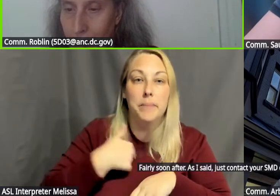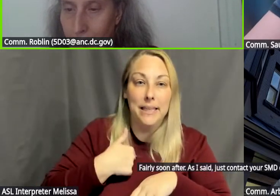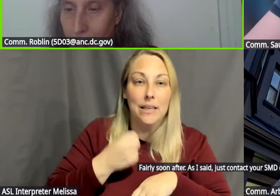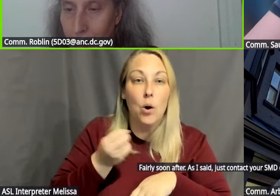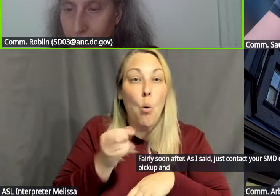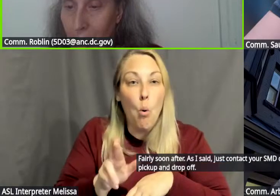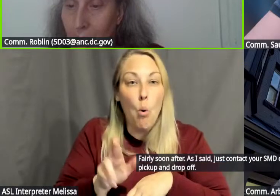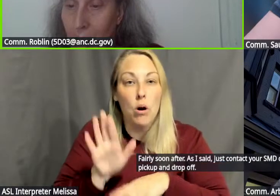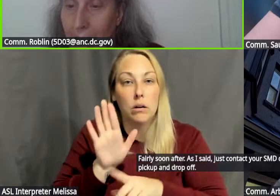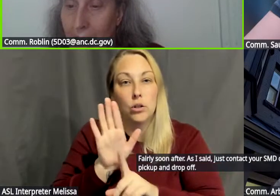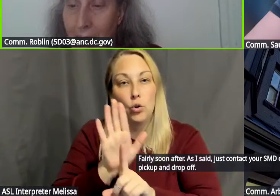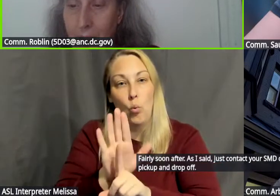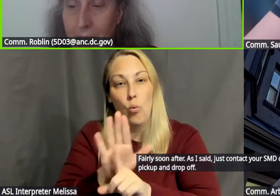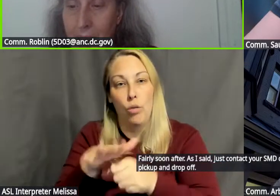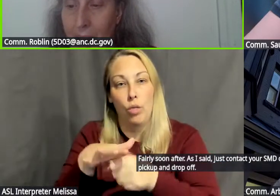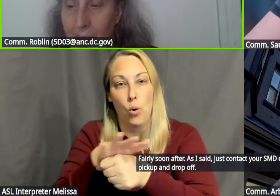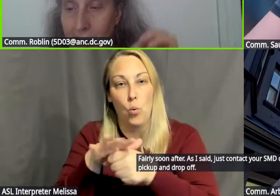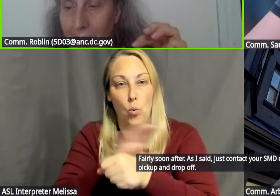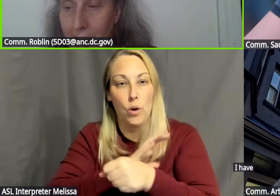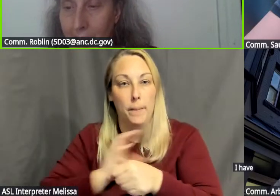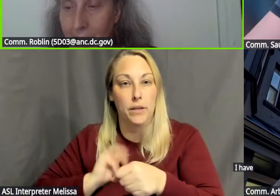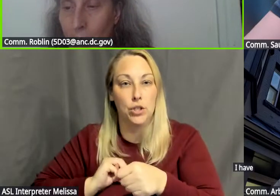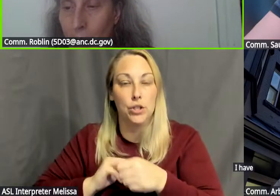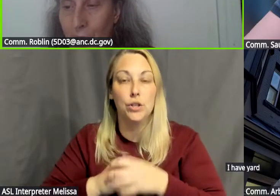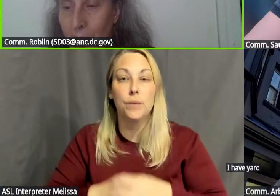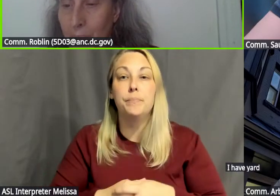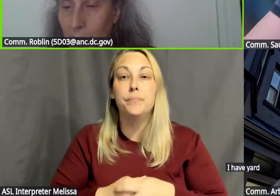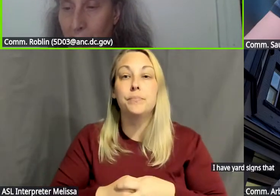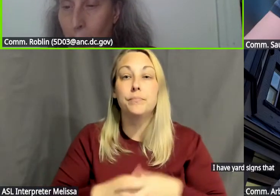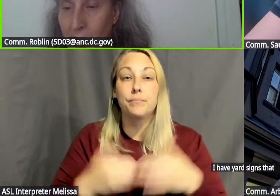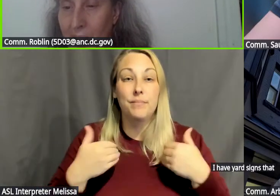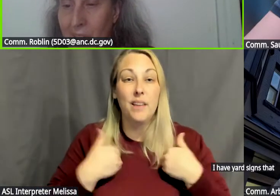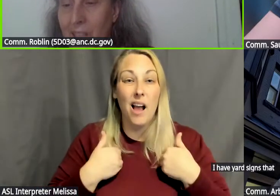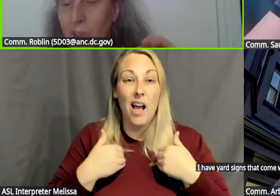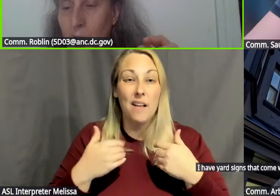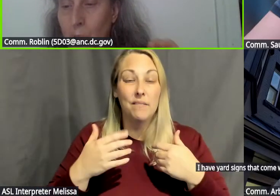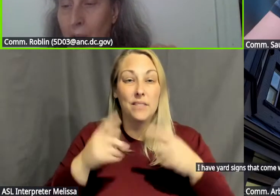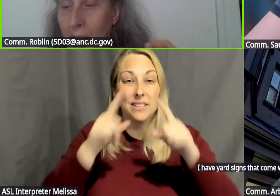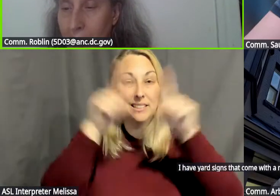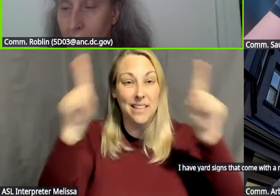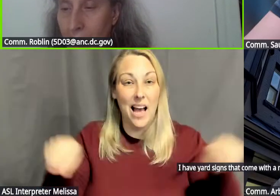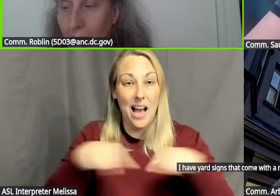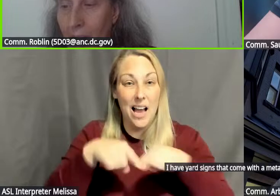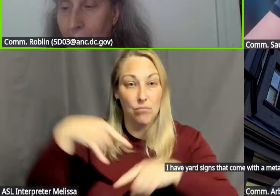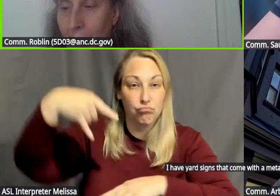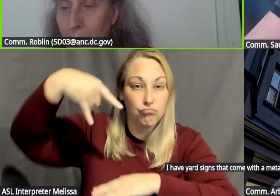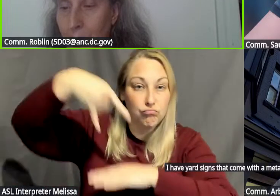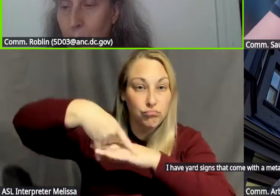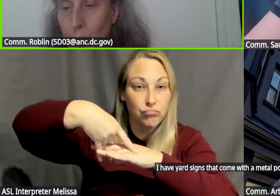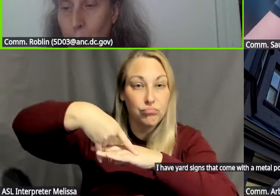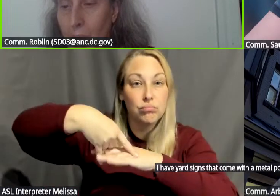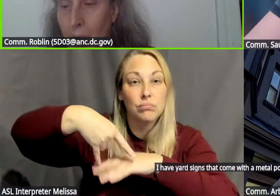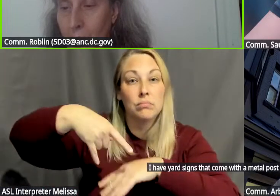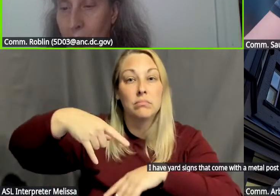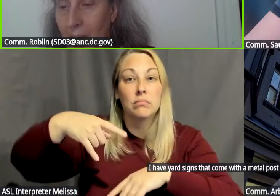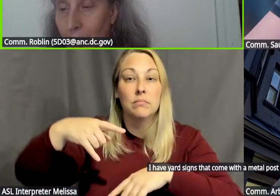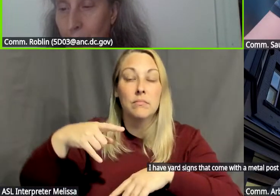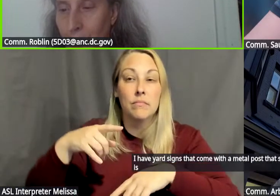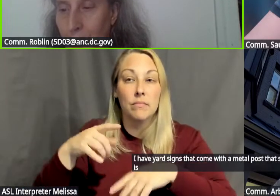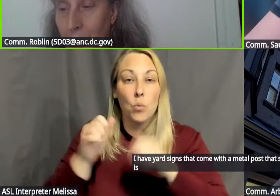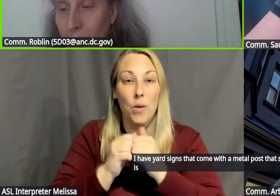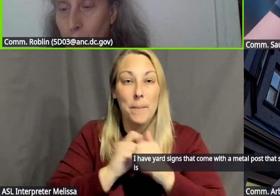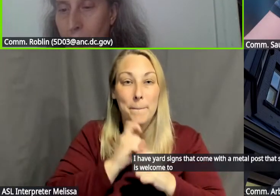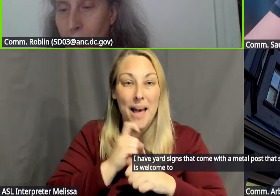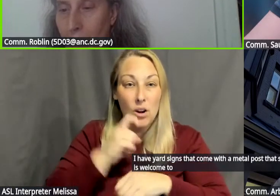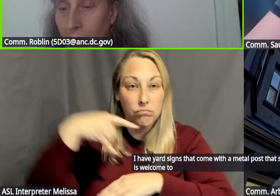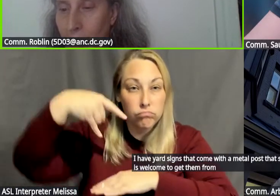off. I have yard signs that come with a metal post that say "Do not litter." Everyone is welcome to get them from me.